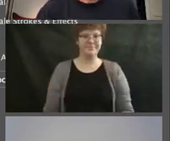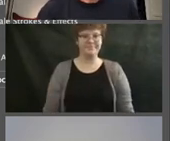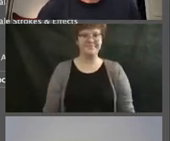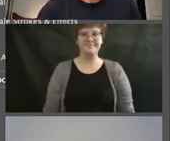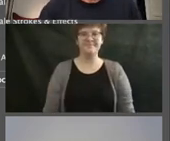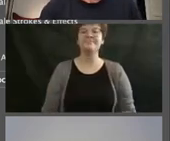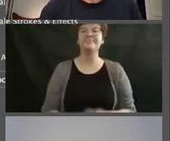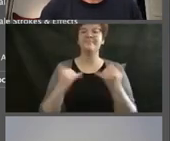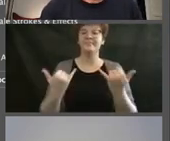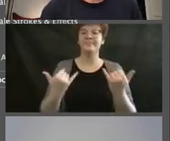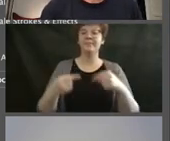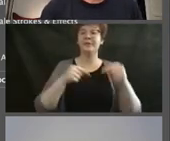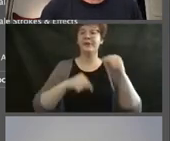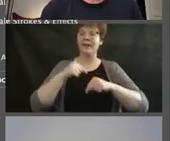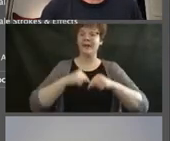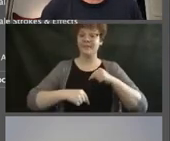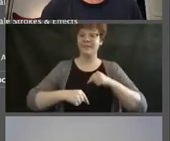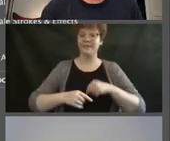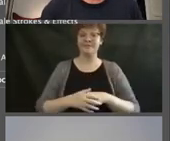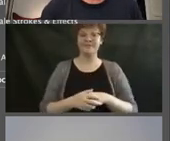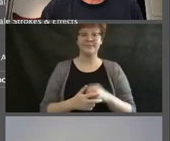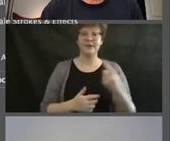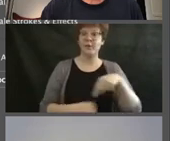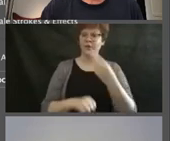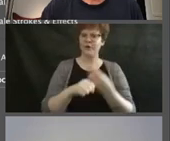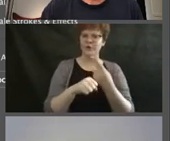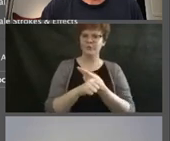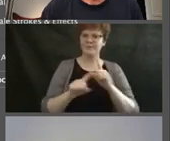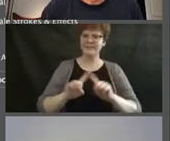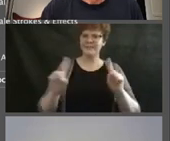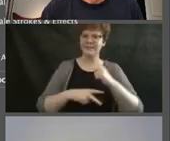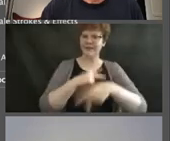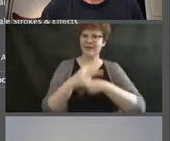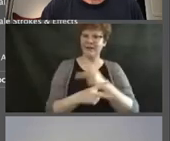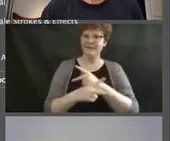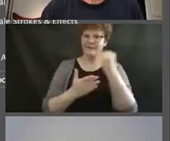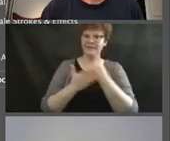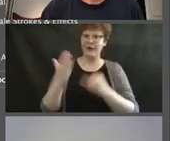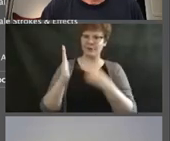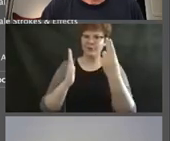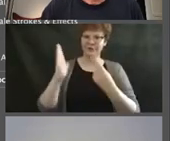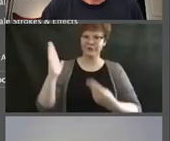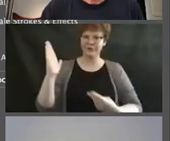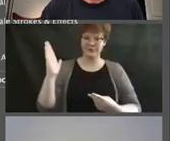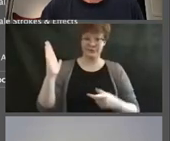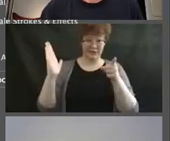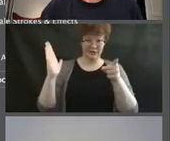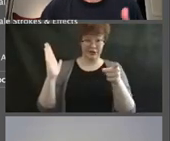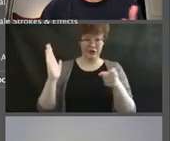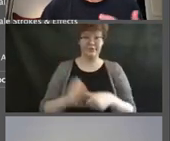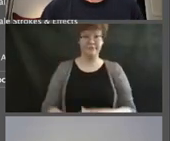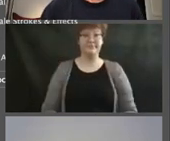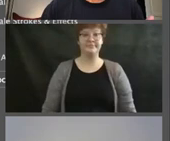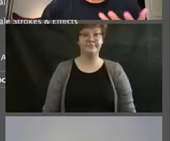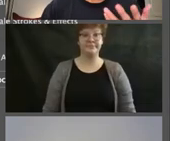back. We're going to use a different kind of art brush over here. And we want